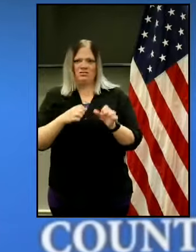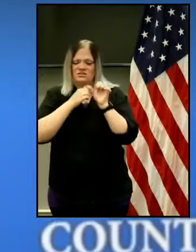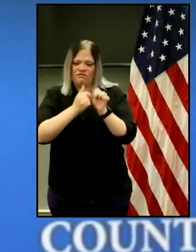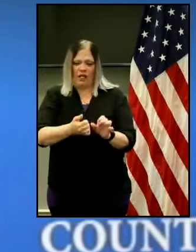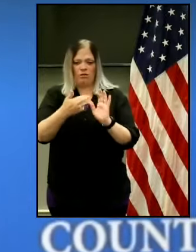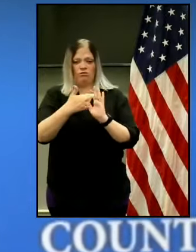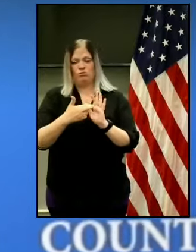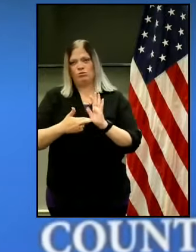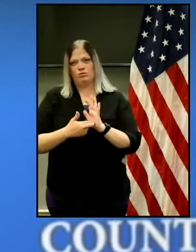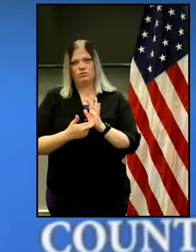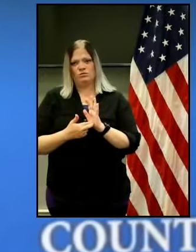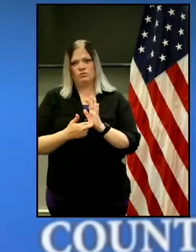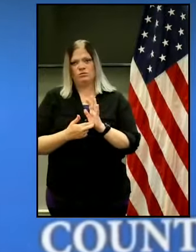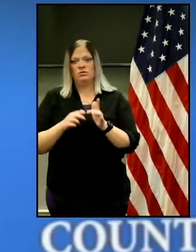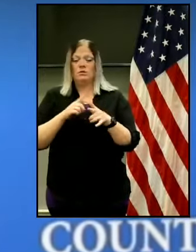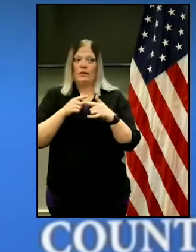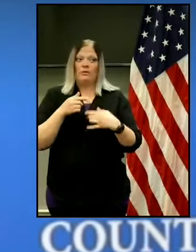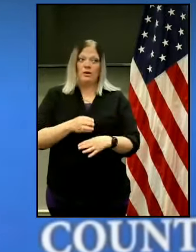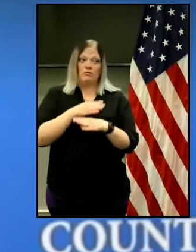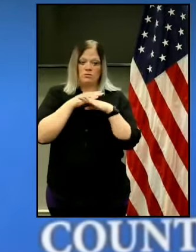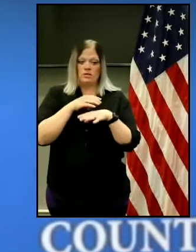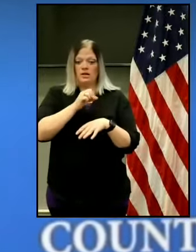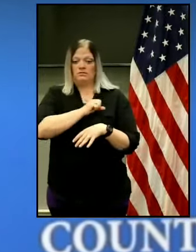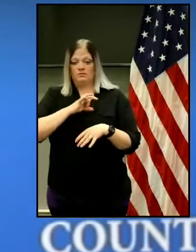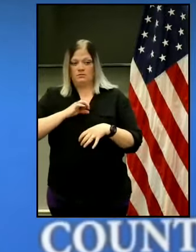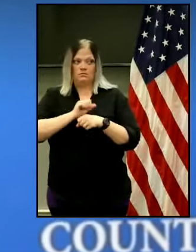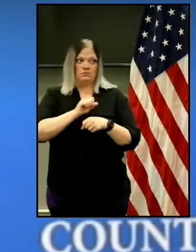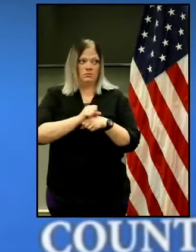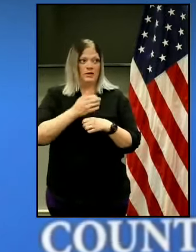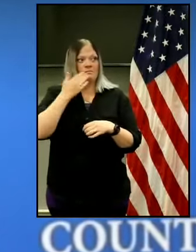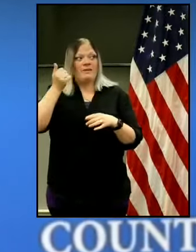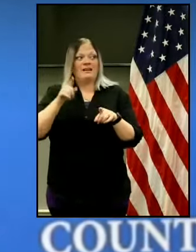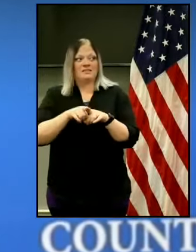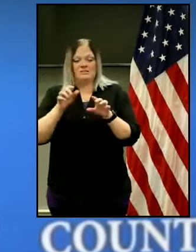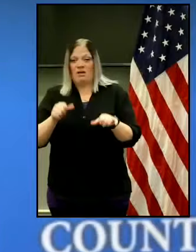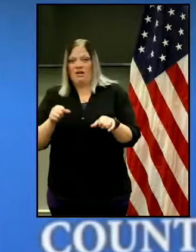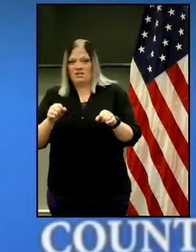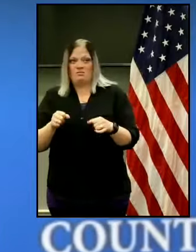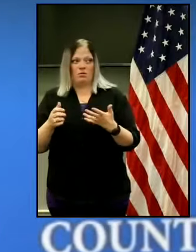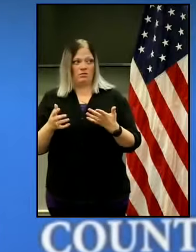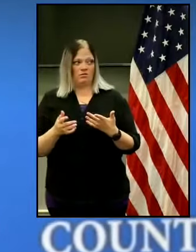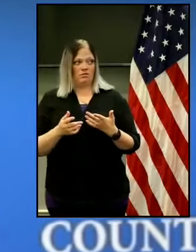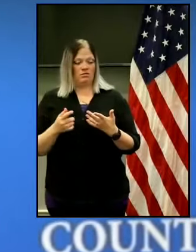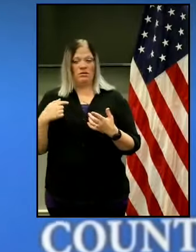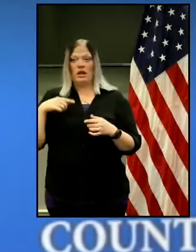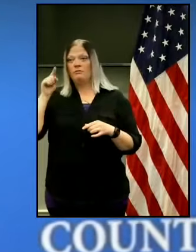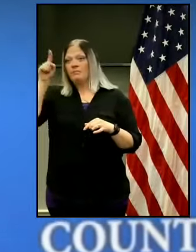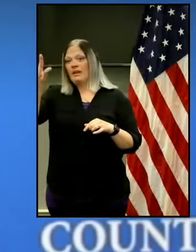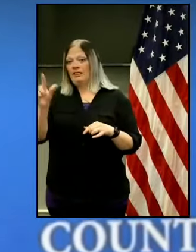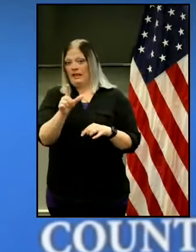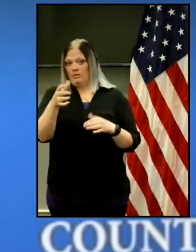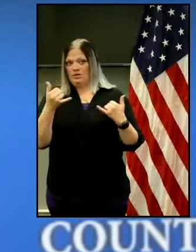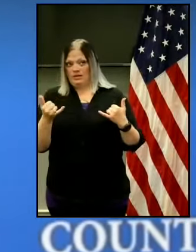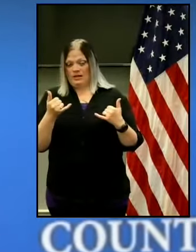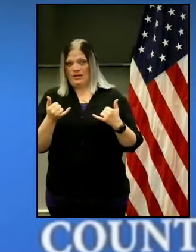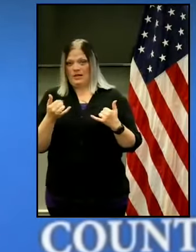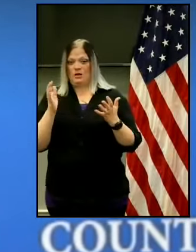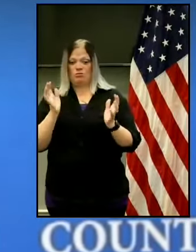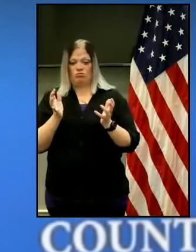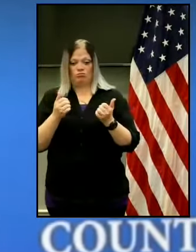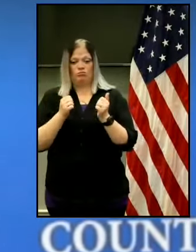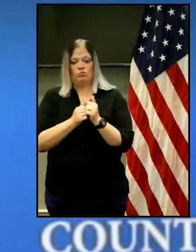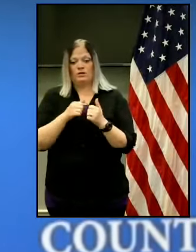follow the rules so that we're protecting our employees as best as they can as they come in. I was over at the library today. I was talking to Mary